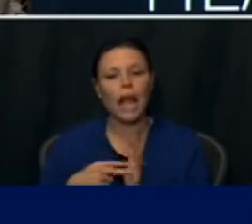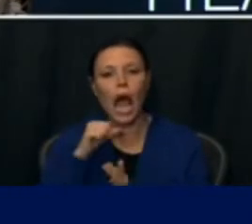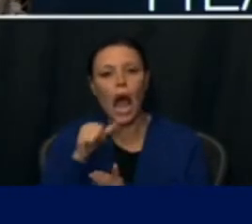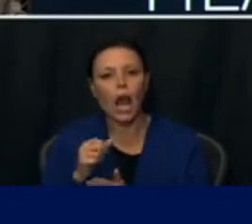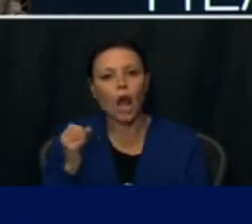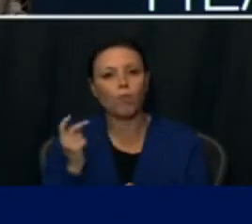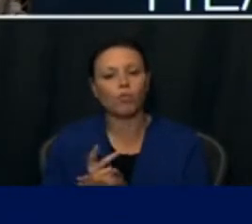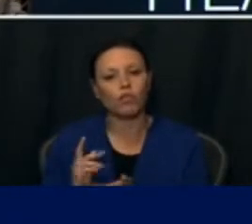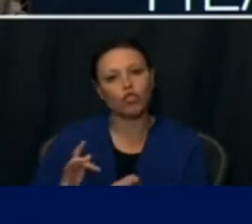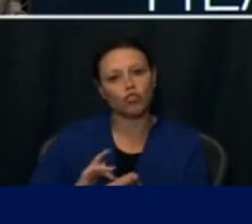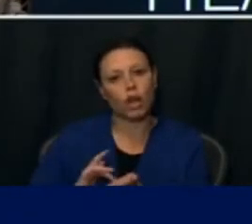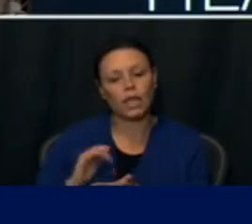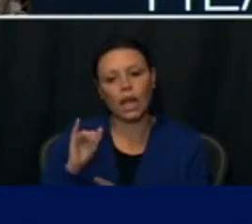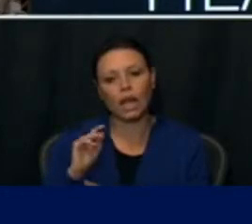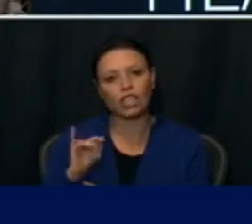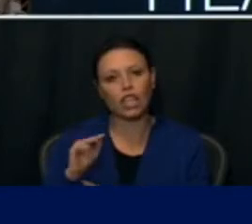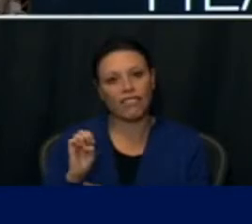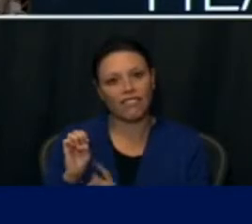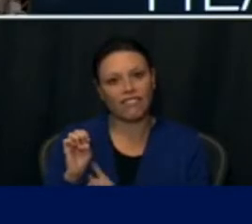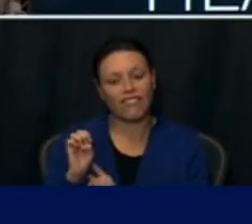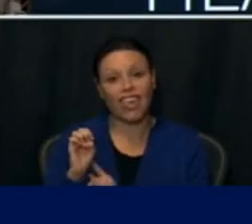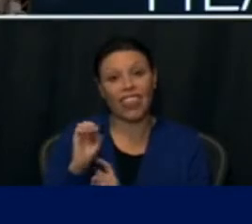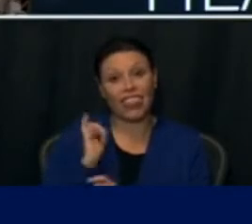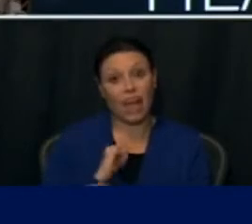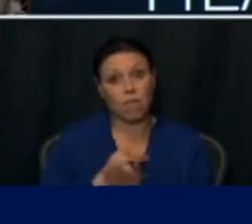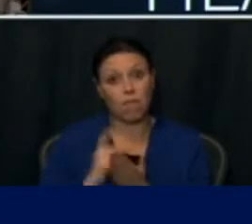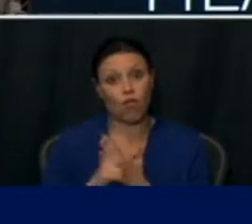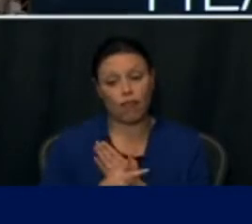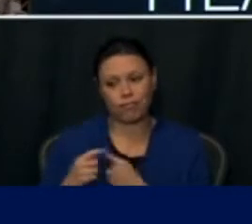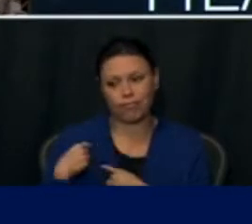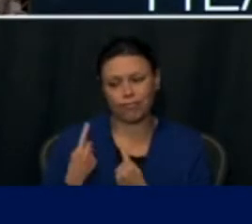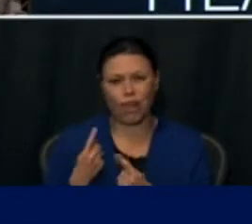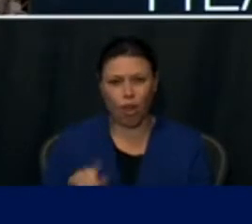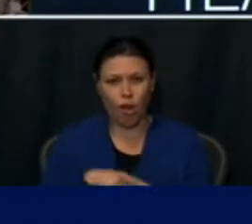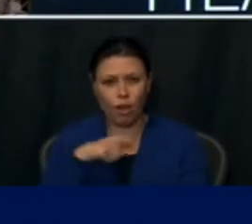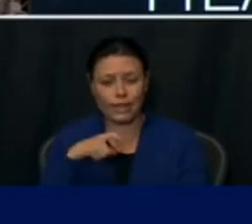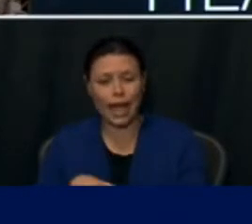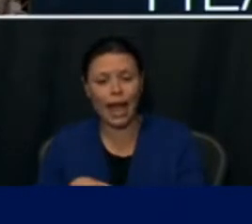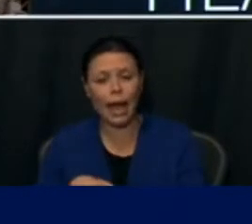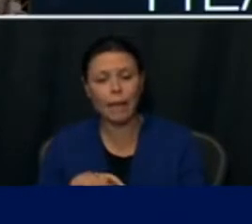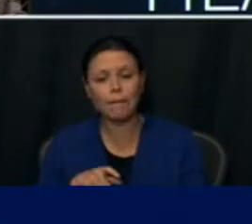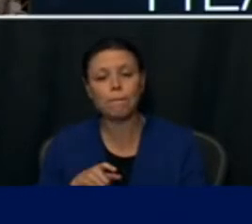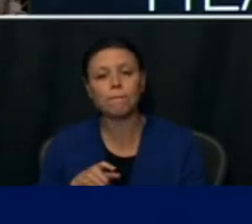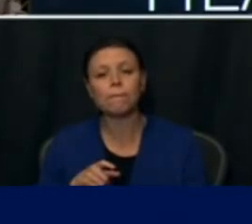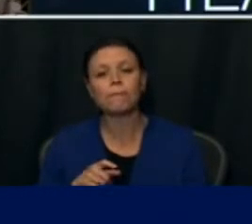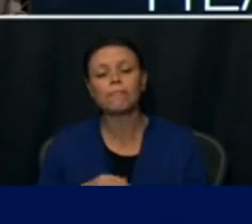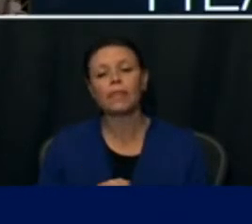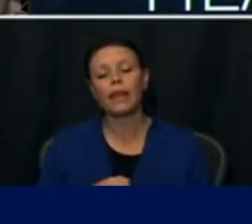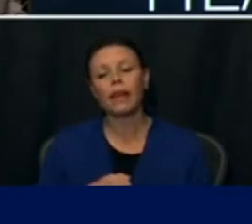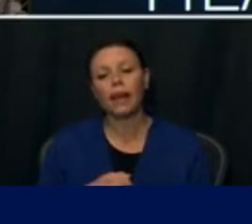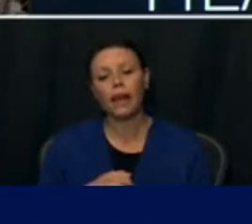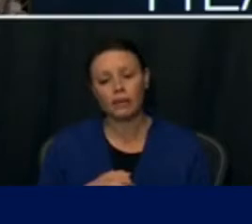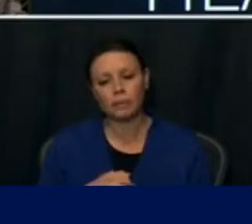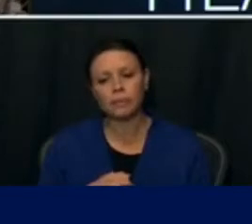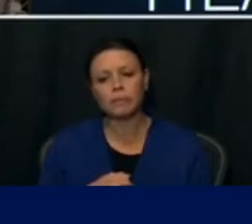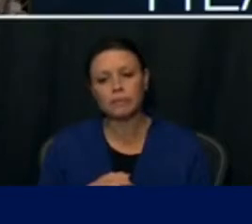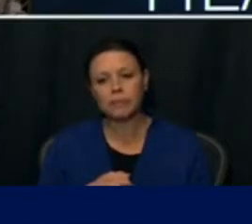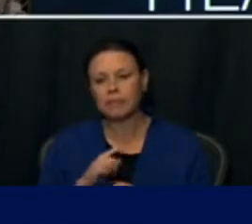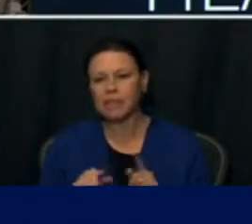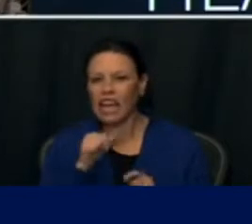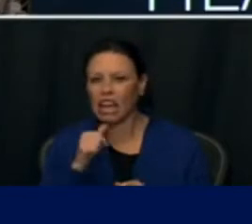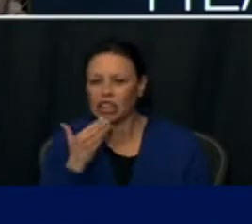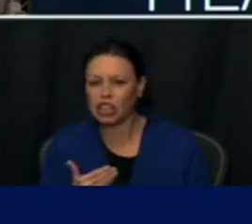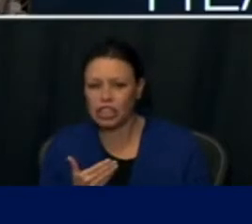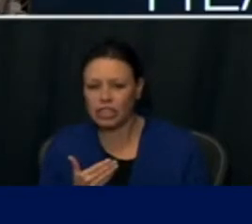drugs initiative a program that has been around for a long time and uh hasn't been too